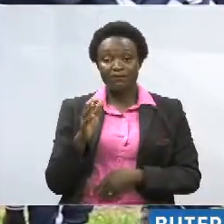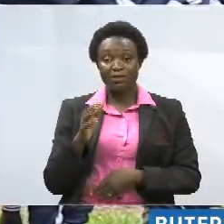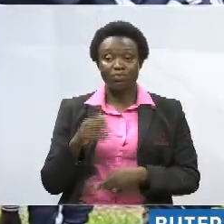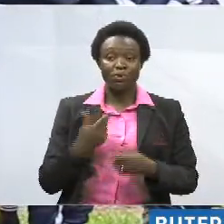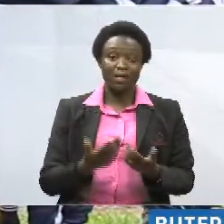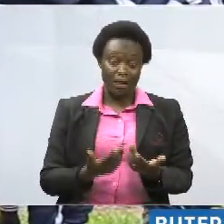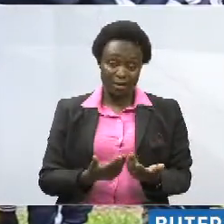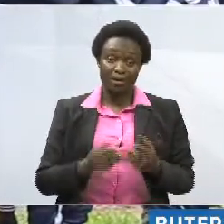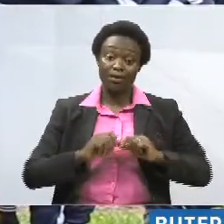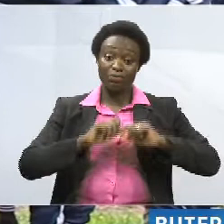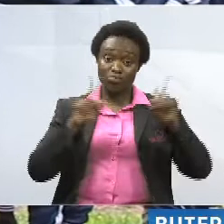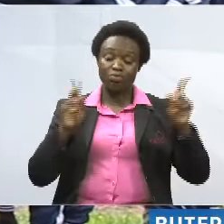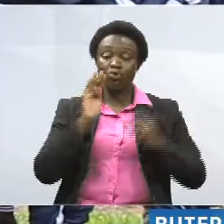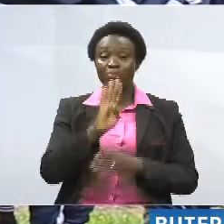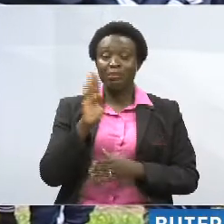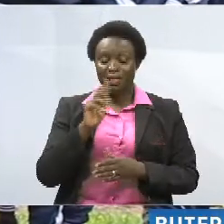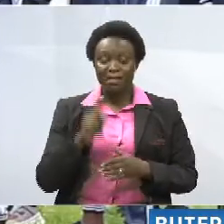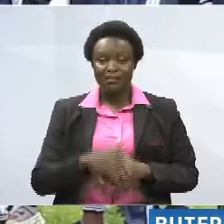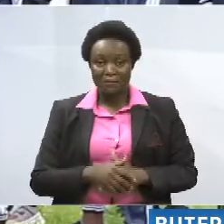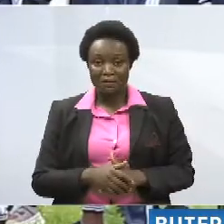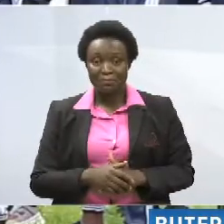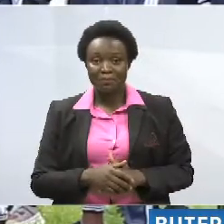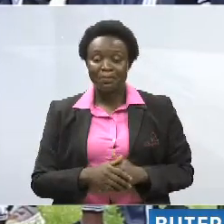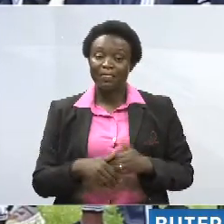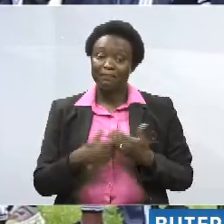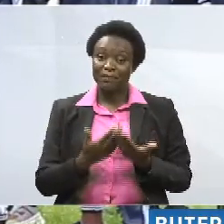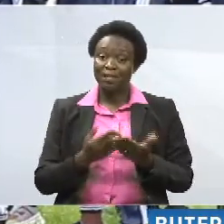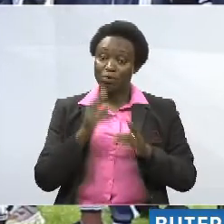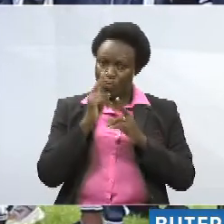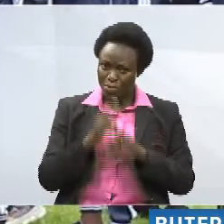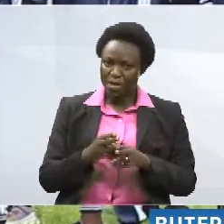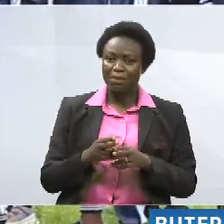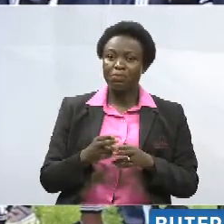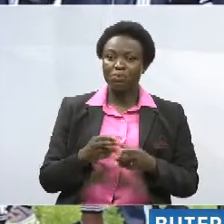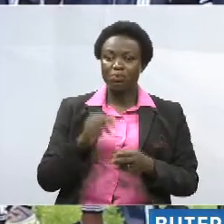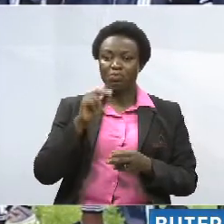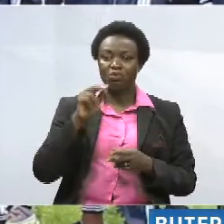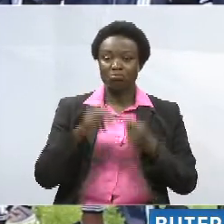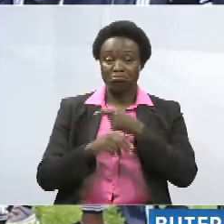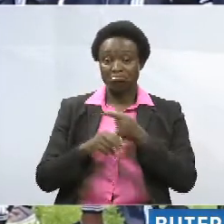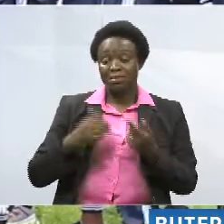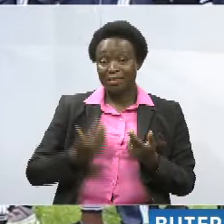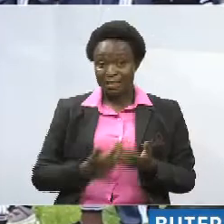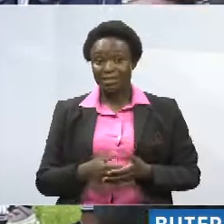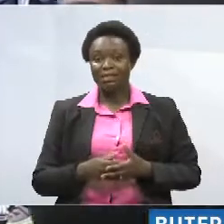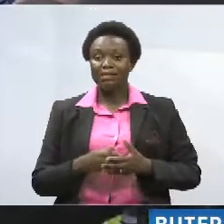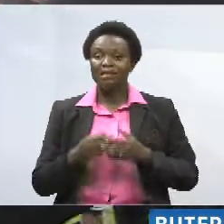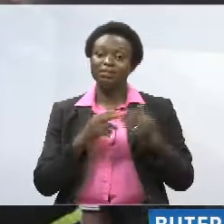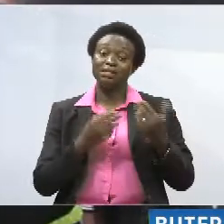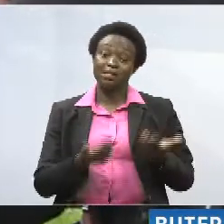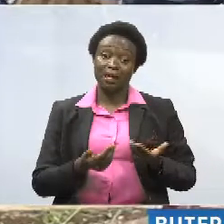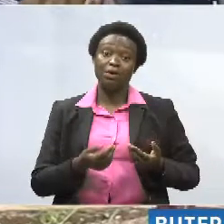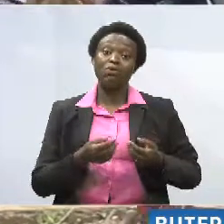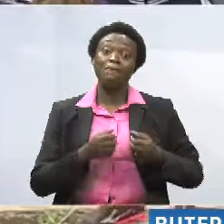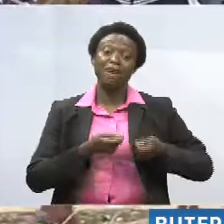guno ogenda kulagibwa butereevu wano ku BBSKATI final. Onaleba Susan Nakawuki nga ye maneja wa ttiimu eno ategeezezza nti abazannyi baabwe babatendese